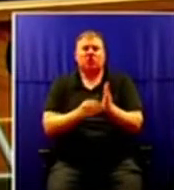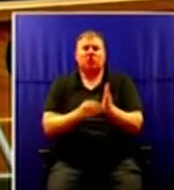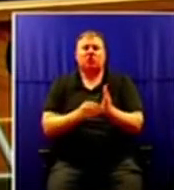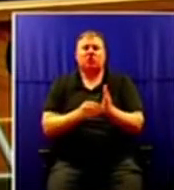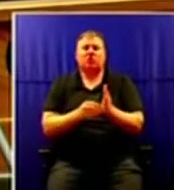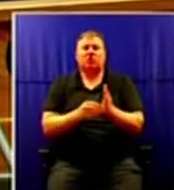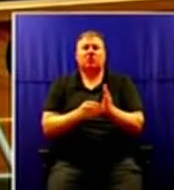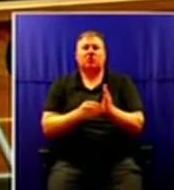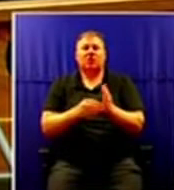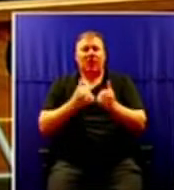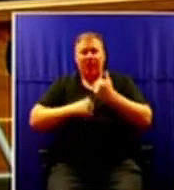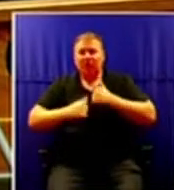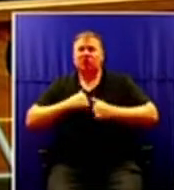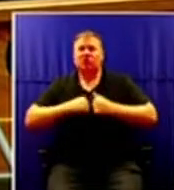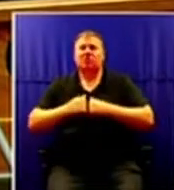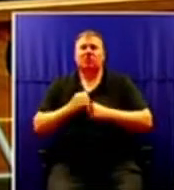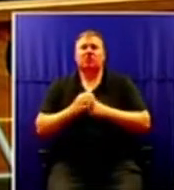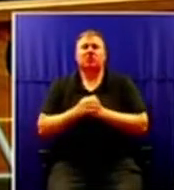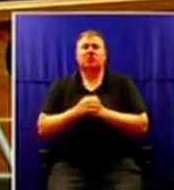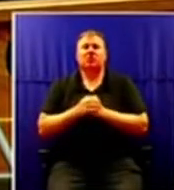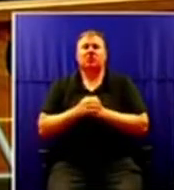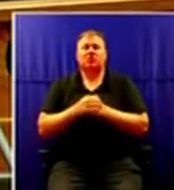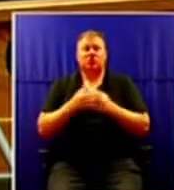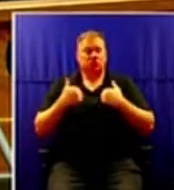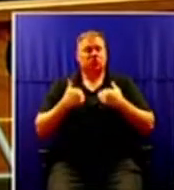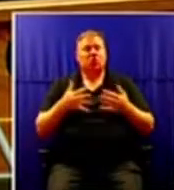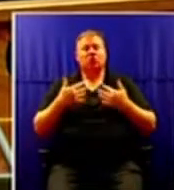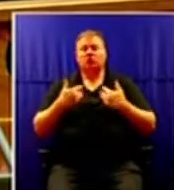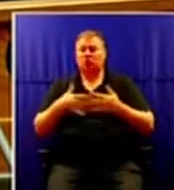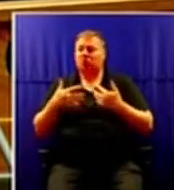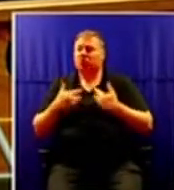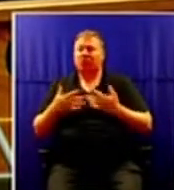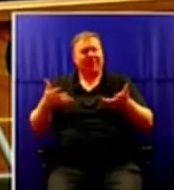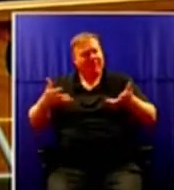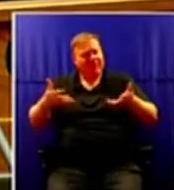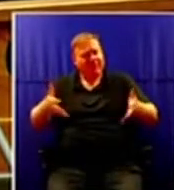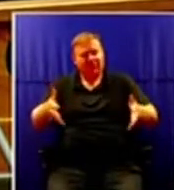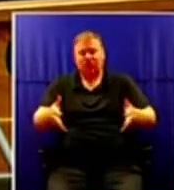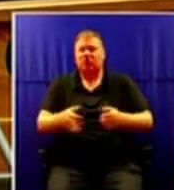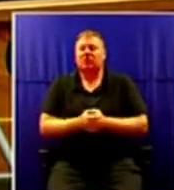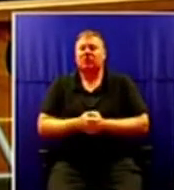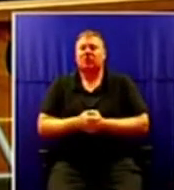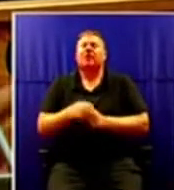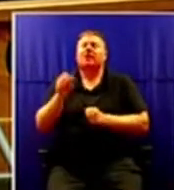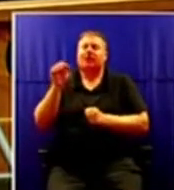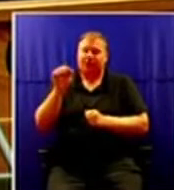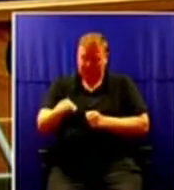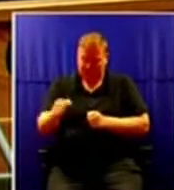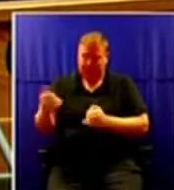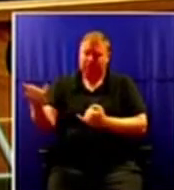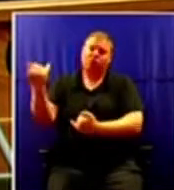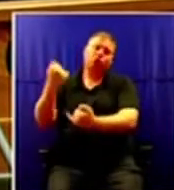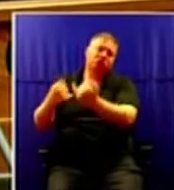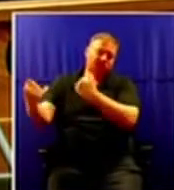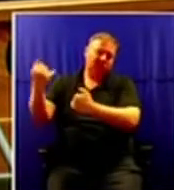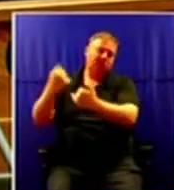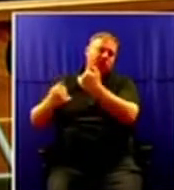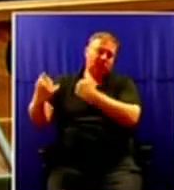and action. And let me say, yes, the criticisms that have emanated